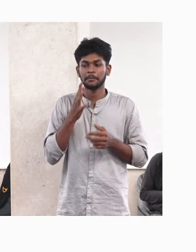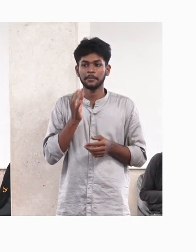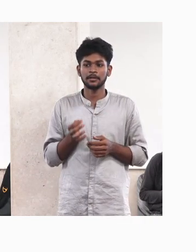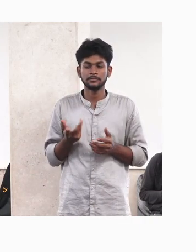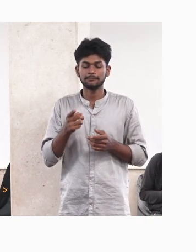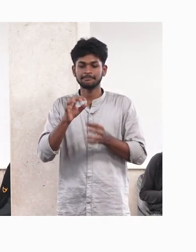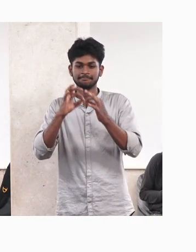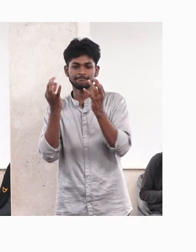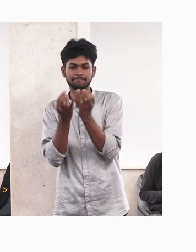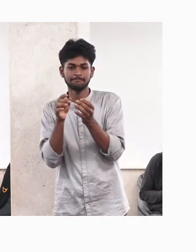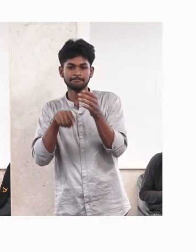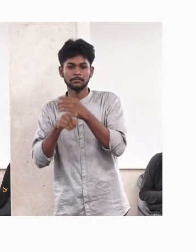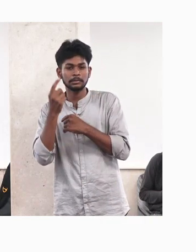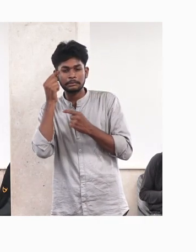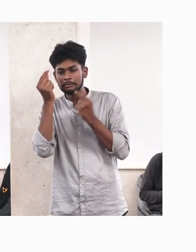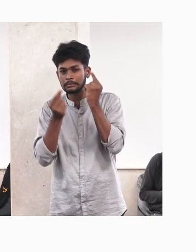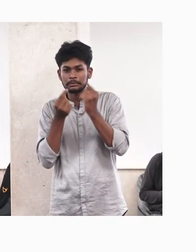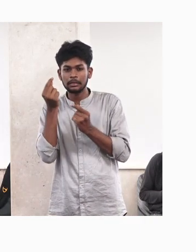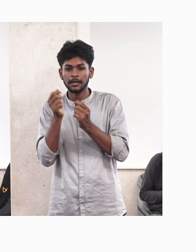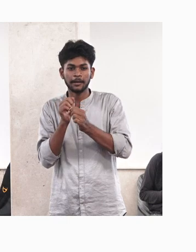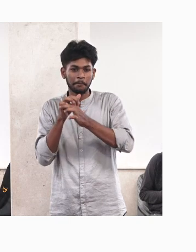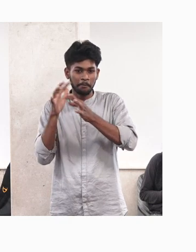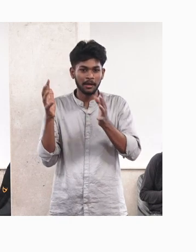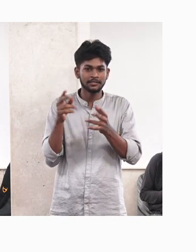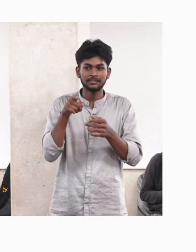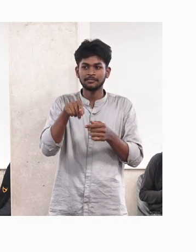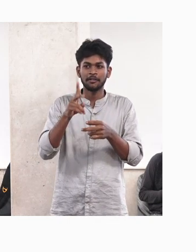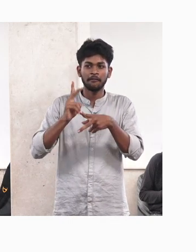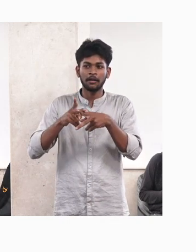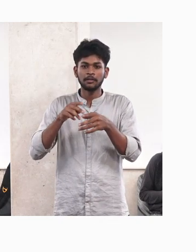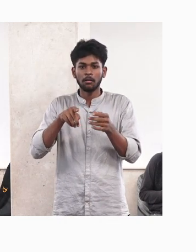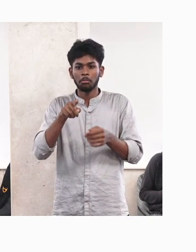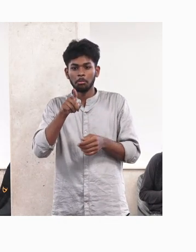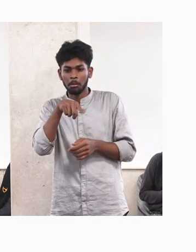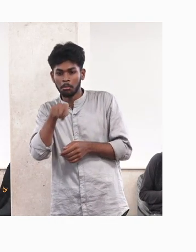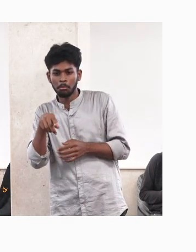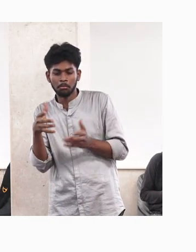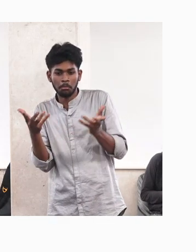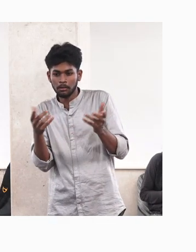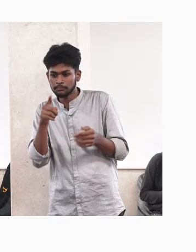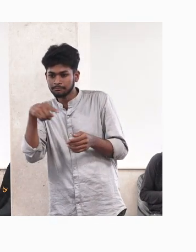to ponderate, to think about. Don't stay there to say, you are right, you are wrong,